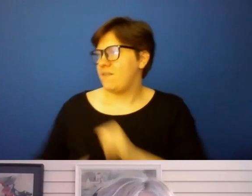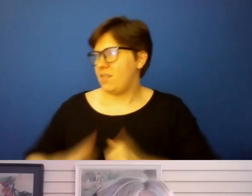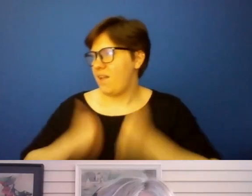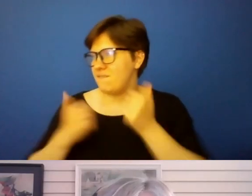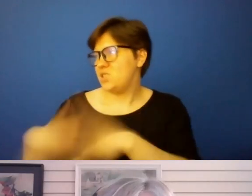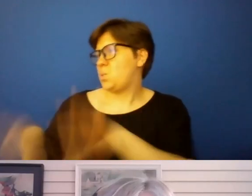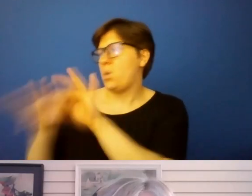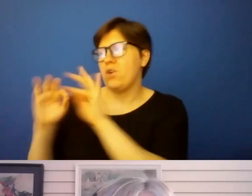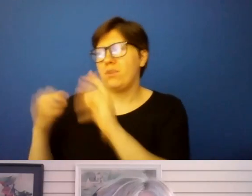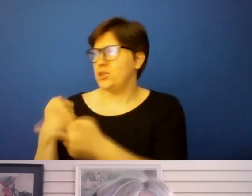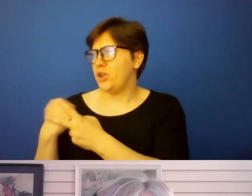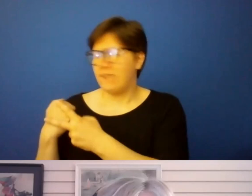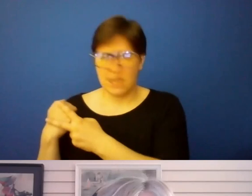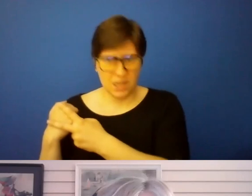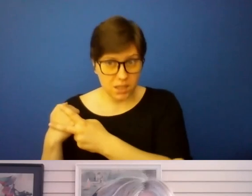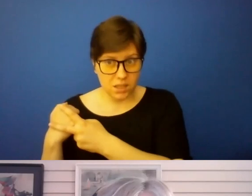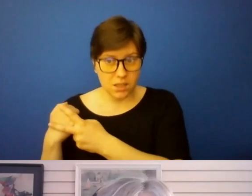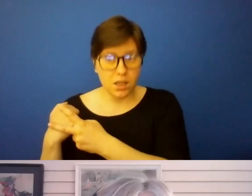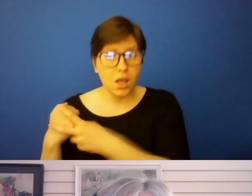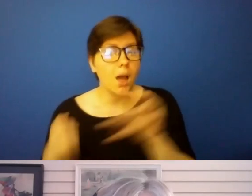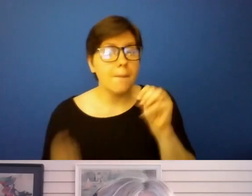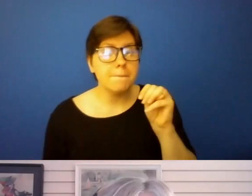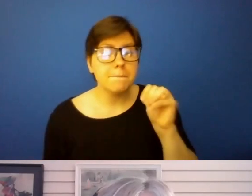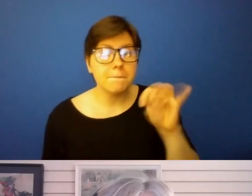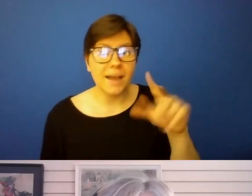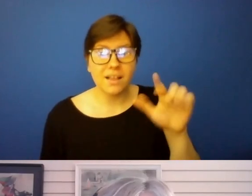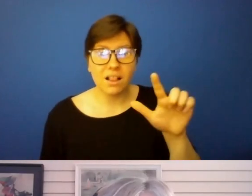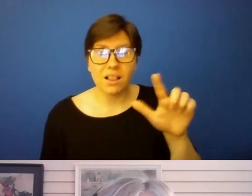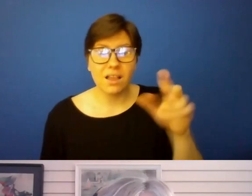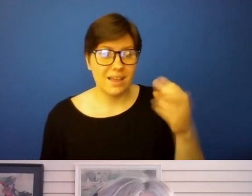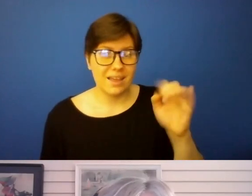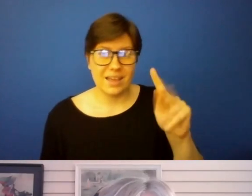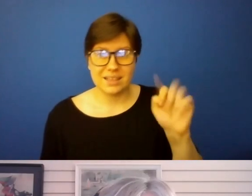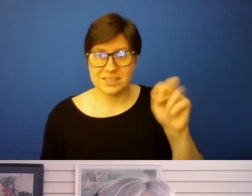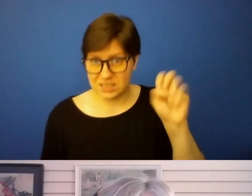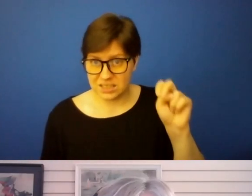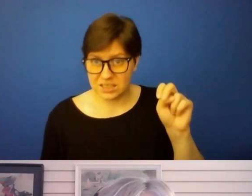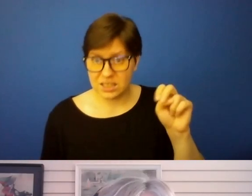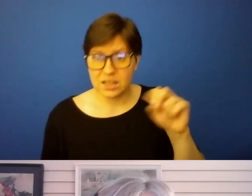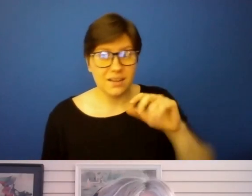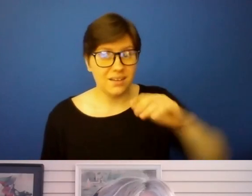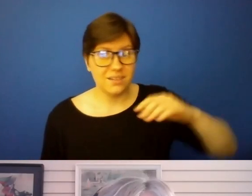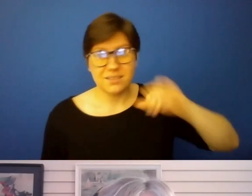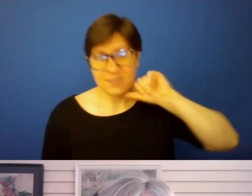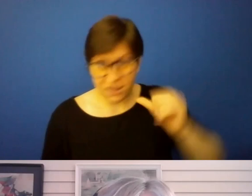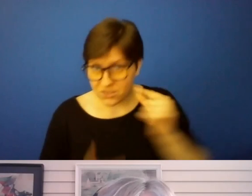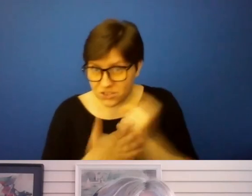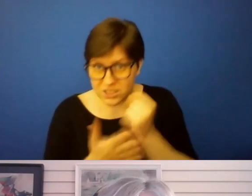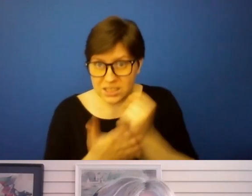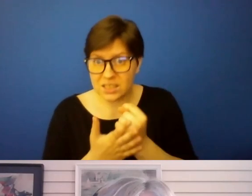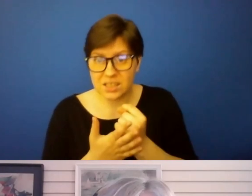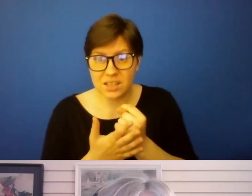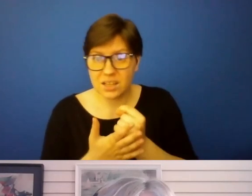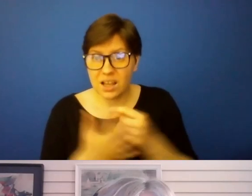worth preserving. And Michael Hickson, who was not treated outside of